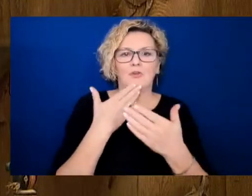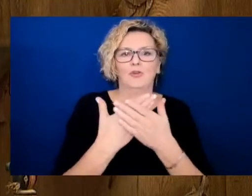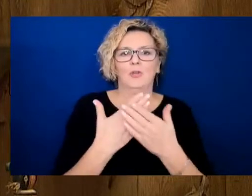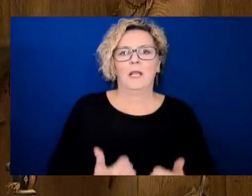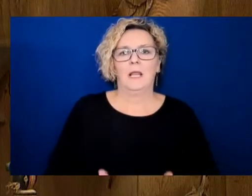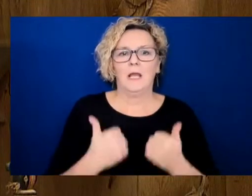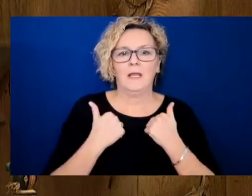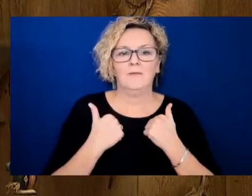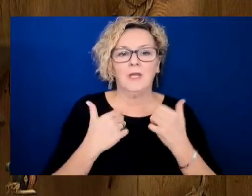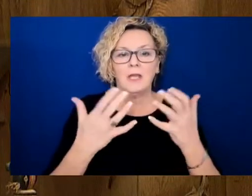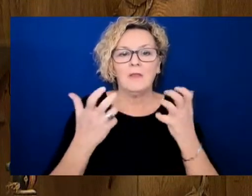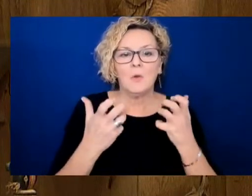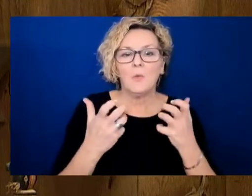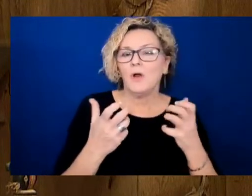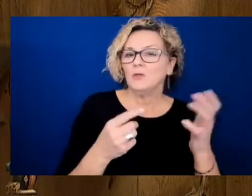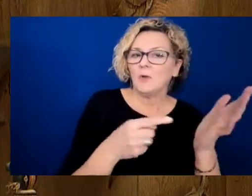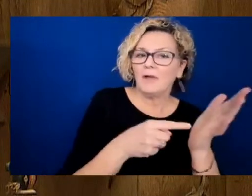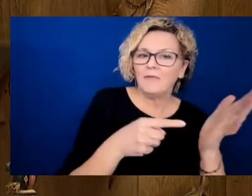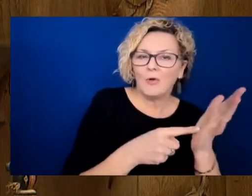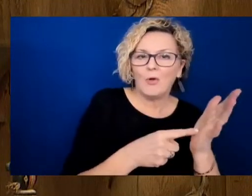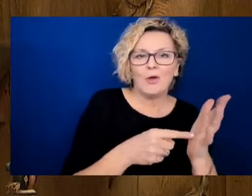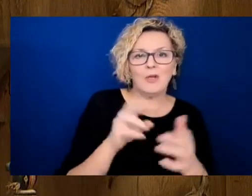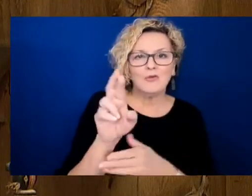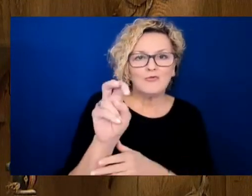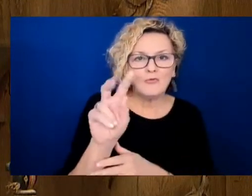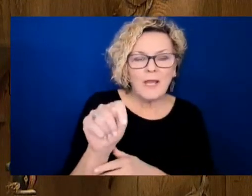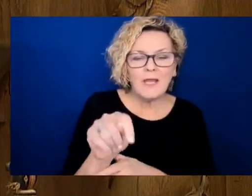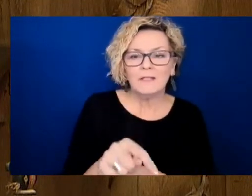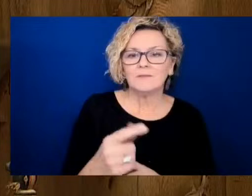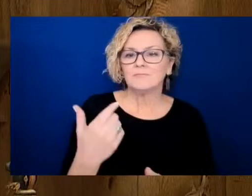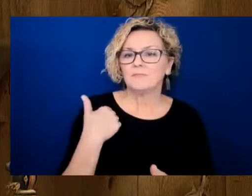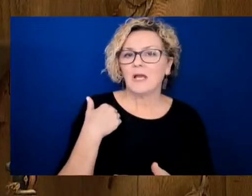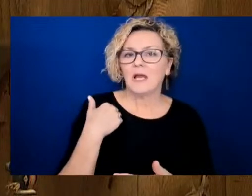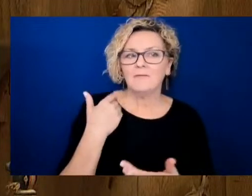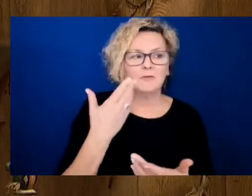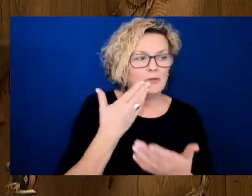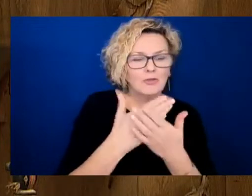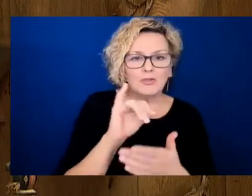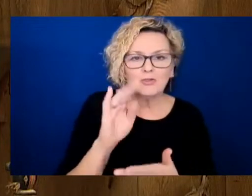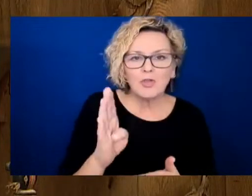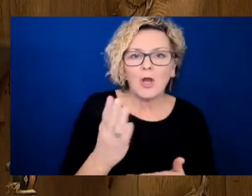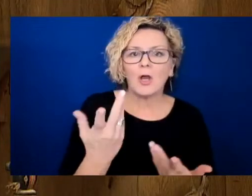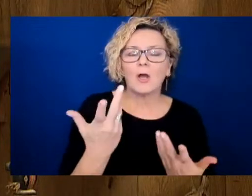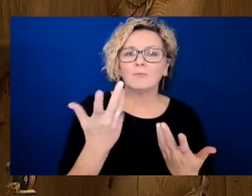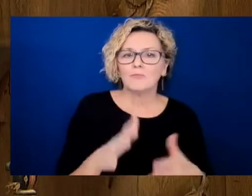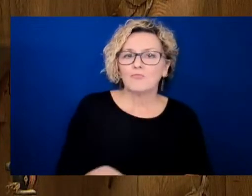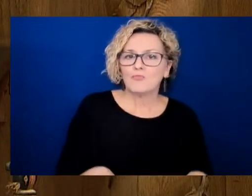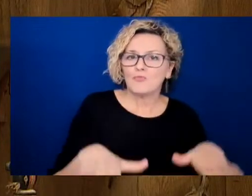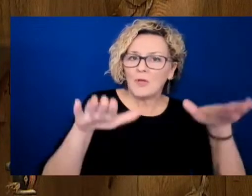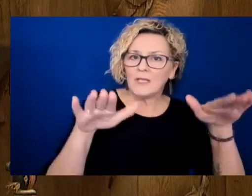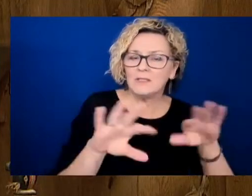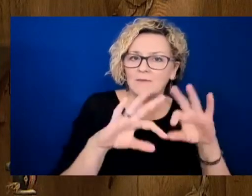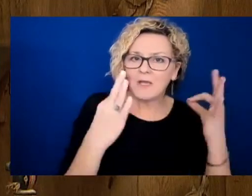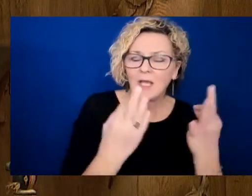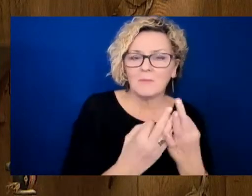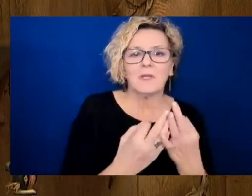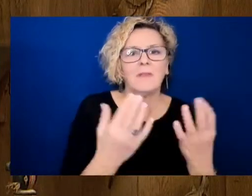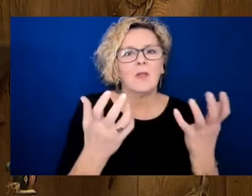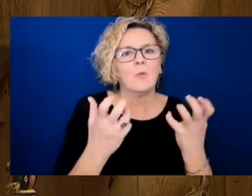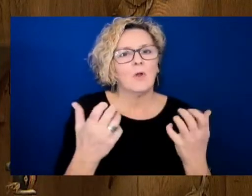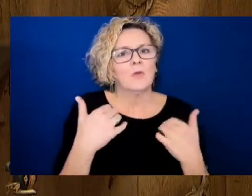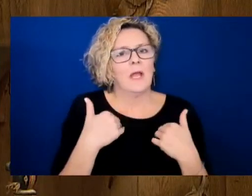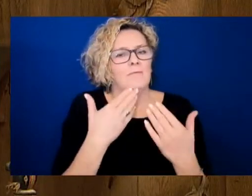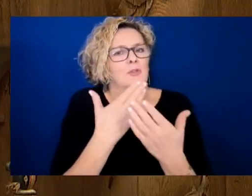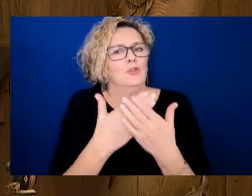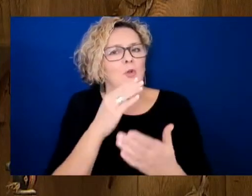jobs and opportunities in the communities where they grew up. Young families want to know that living in a decent home is within reach